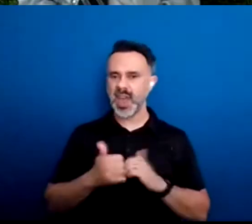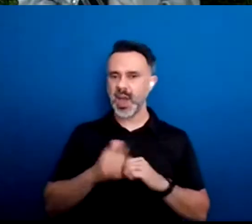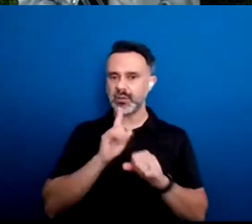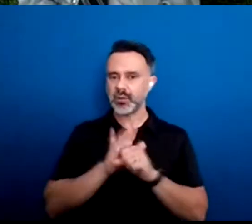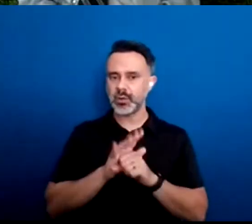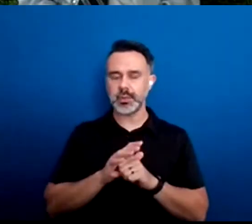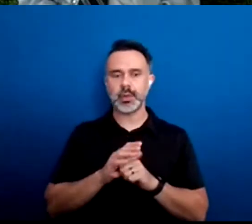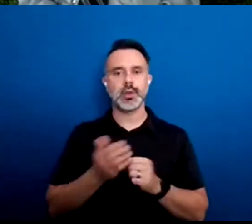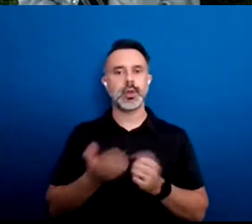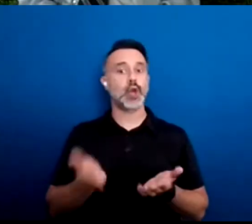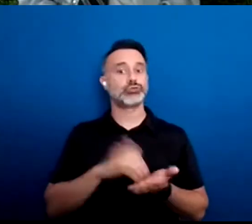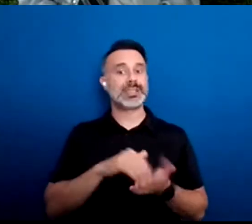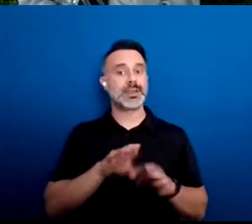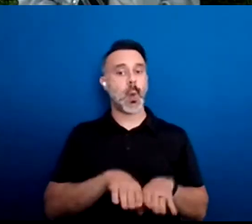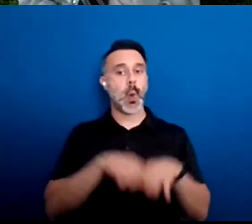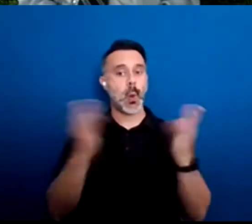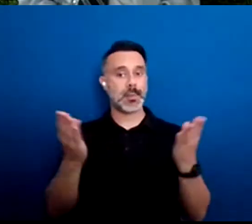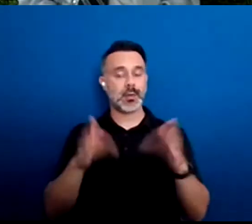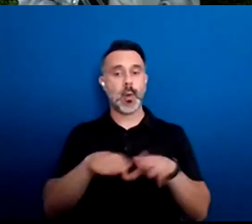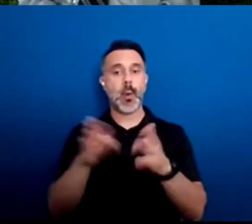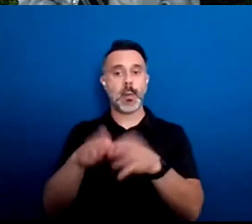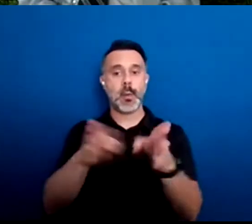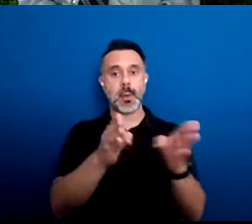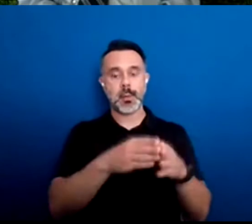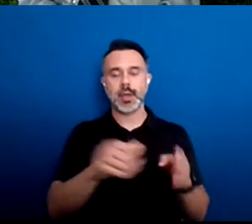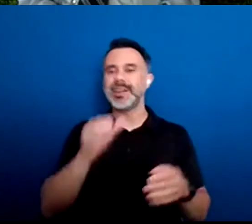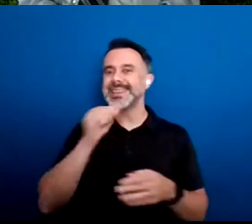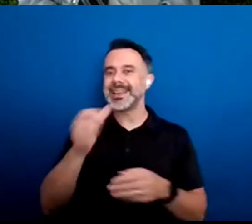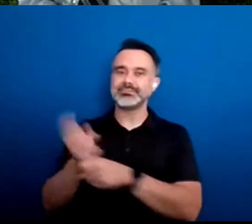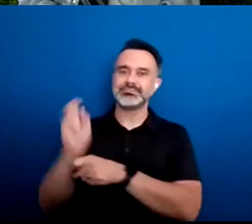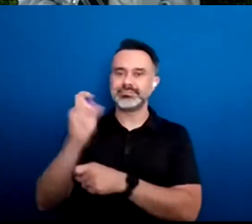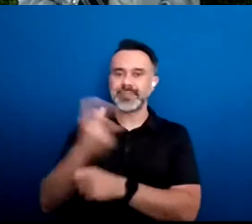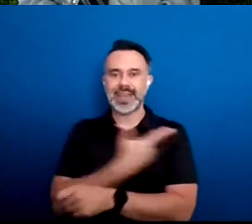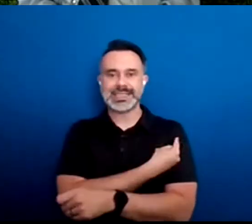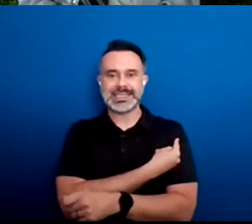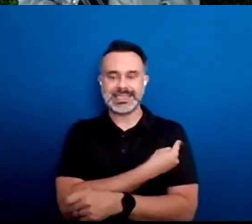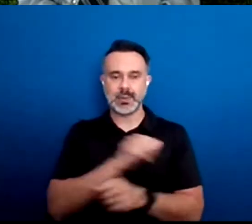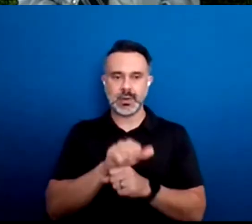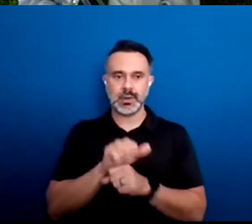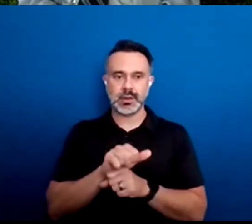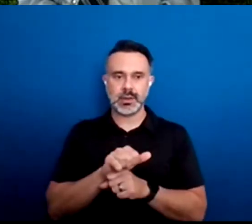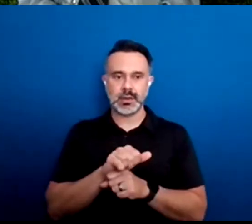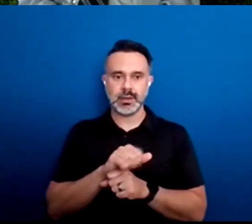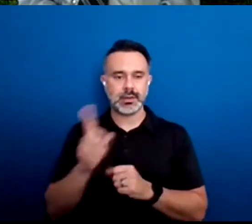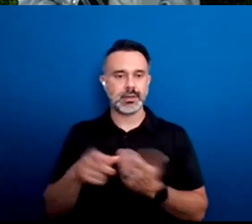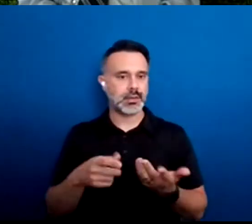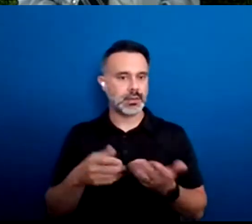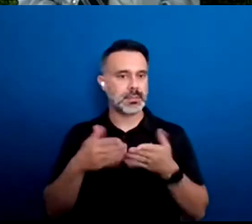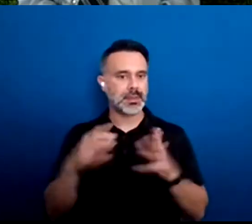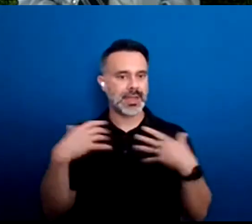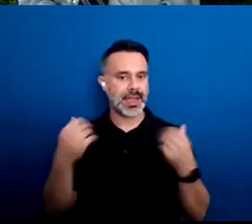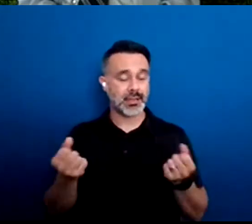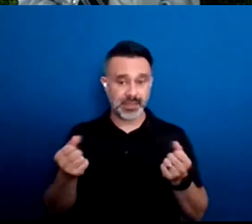rollout does not disrupt the ongoing vaccine efforts? Displacement itself is a public health issue, especially in the heat of June. Is